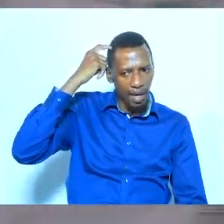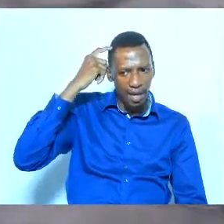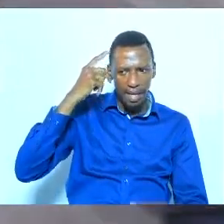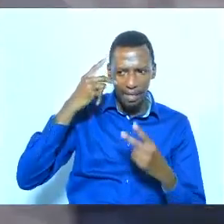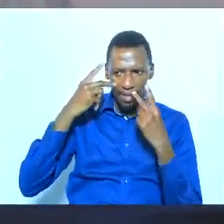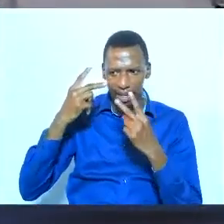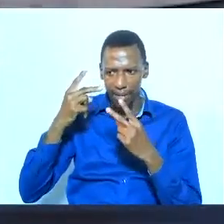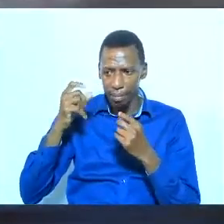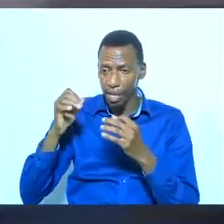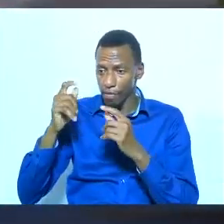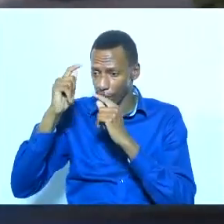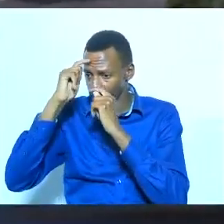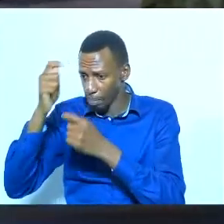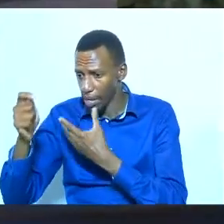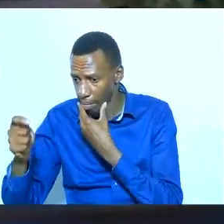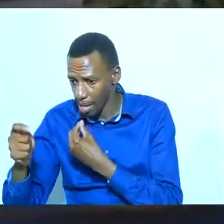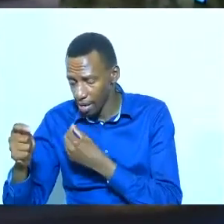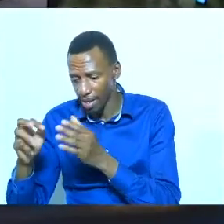love.